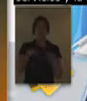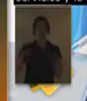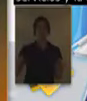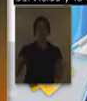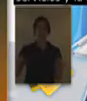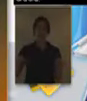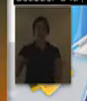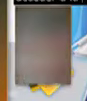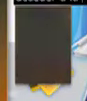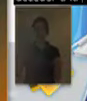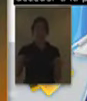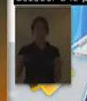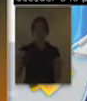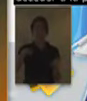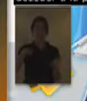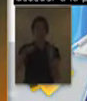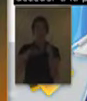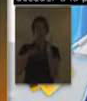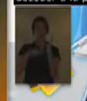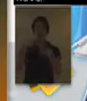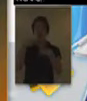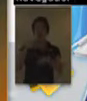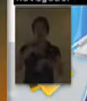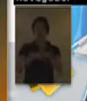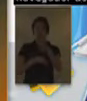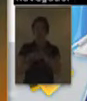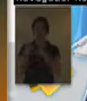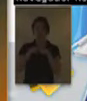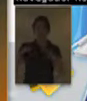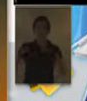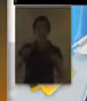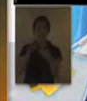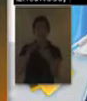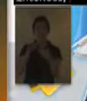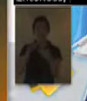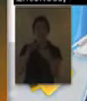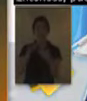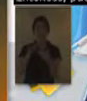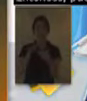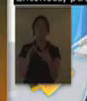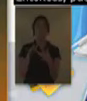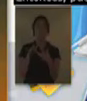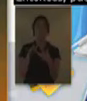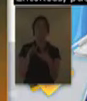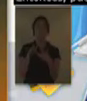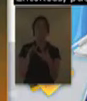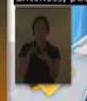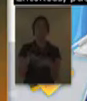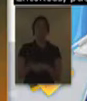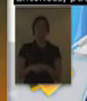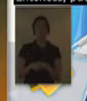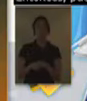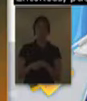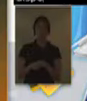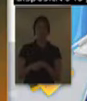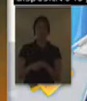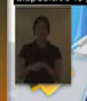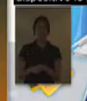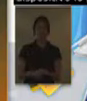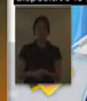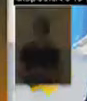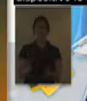we can access the platform via an ordinary browser, so almost any device can visualize it.